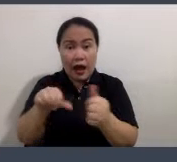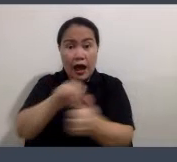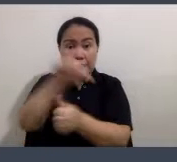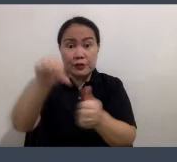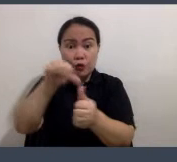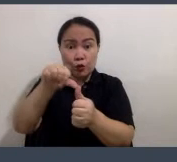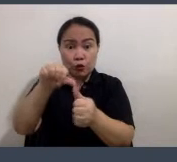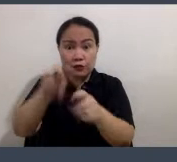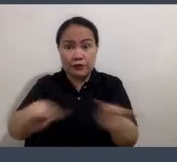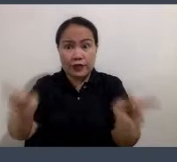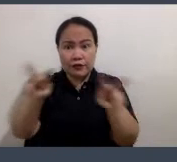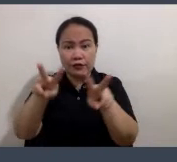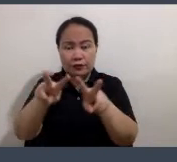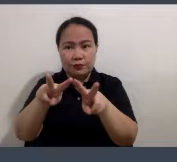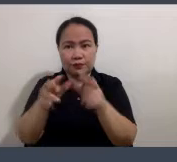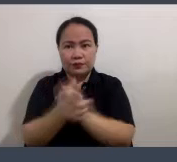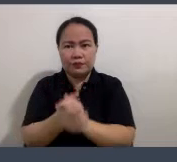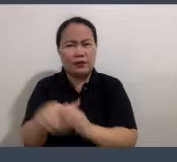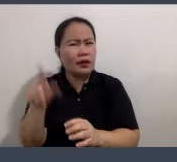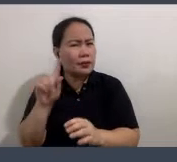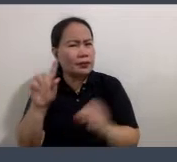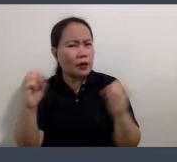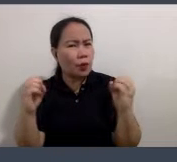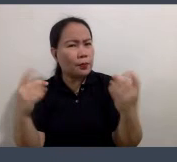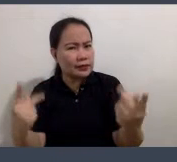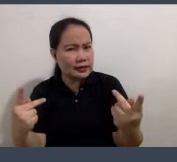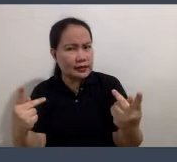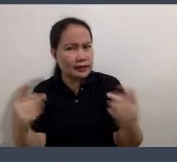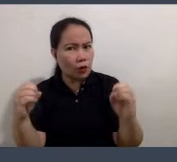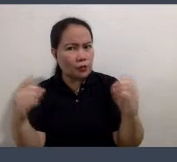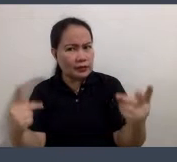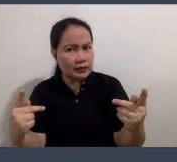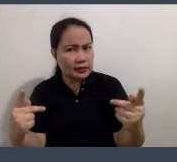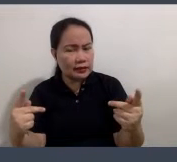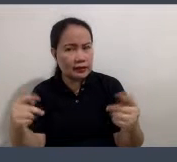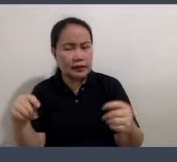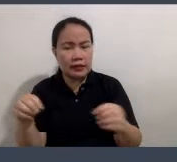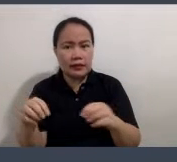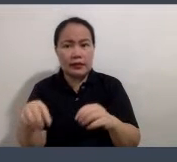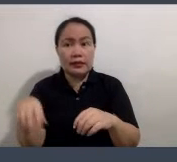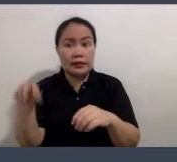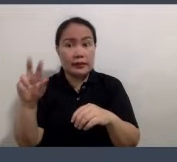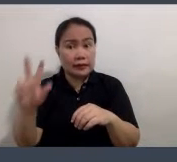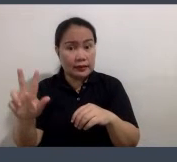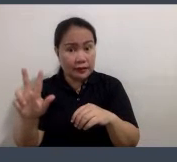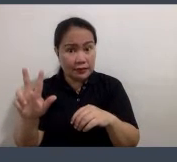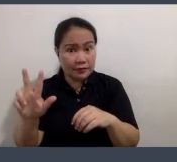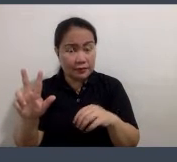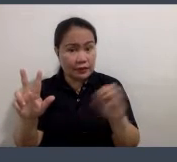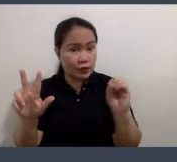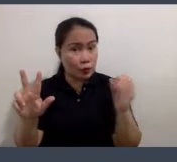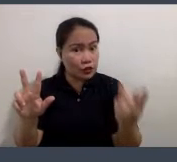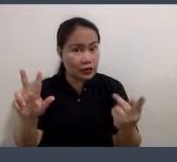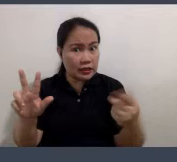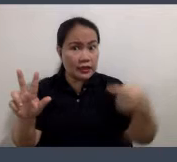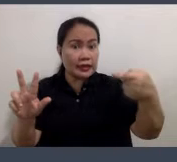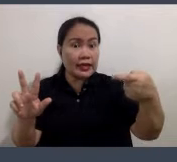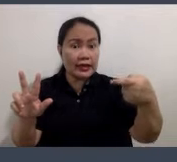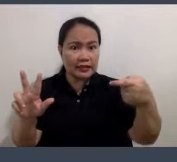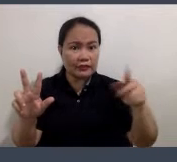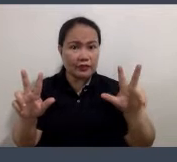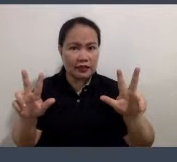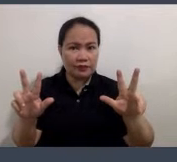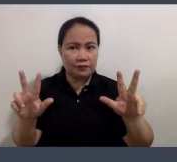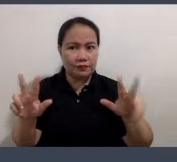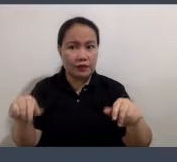Now, what's the opposite? So you will just give the opposite of the following numbers. So positive 3, that is